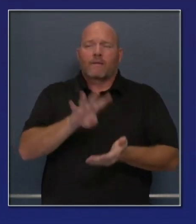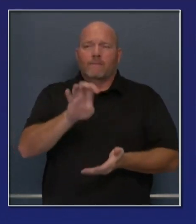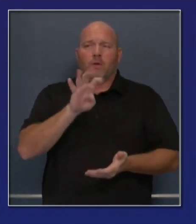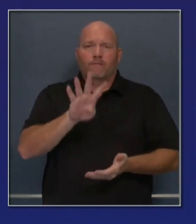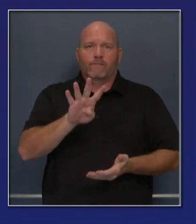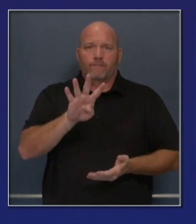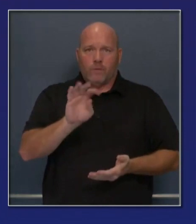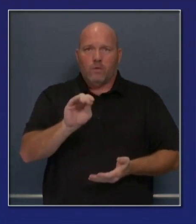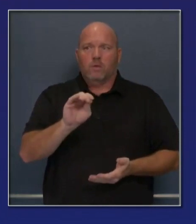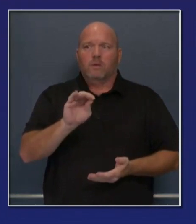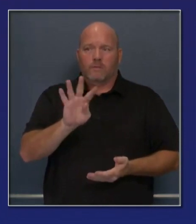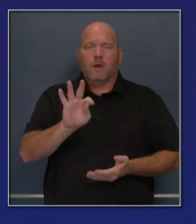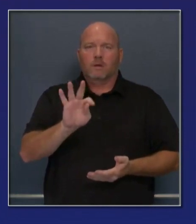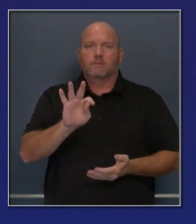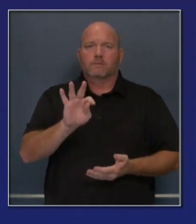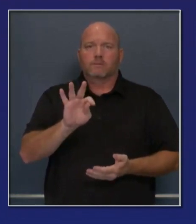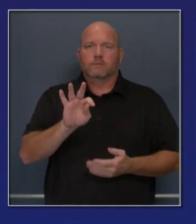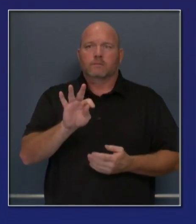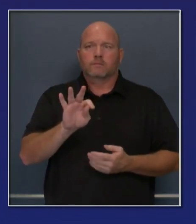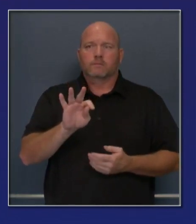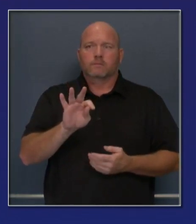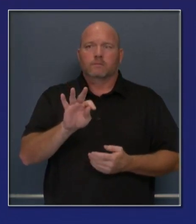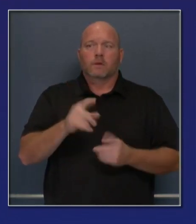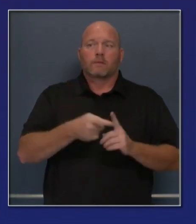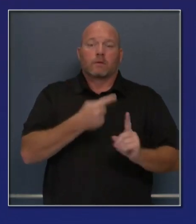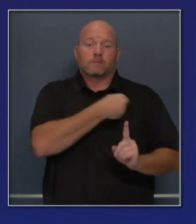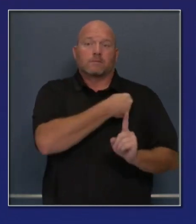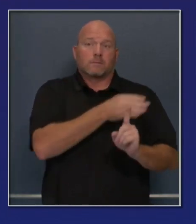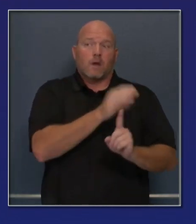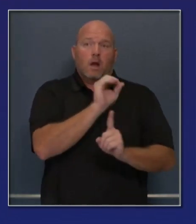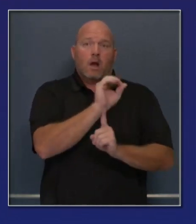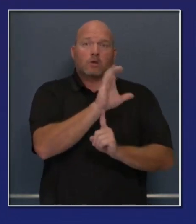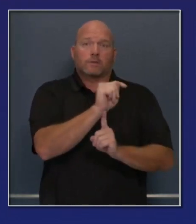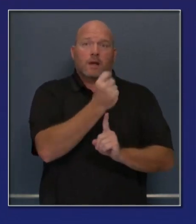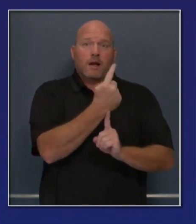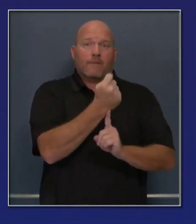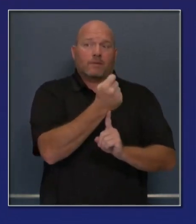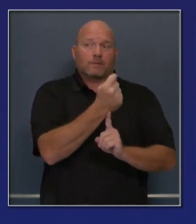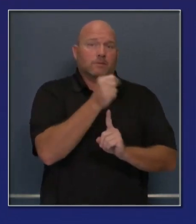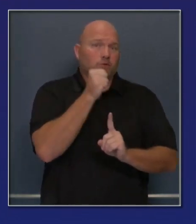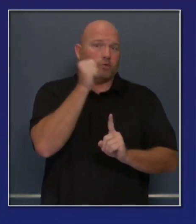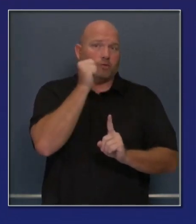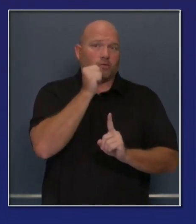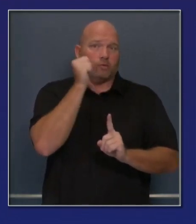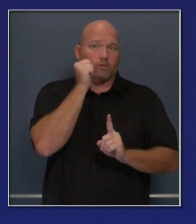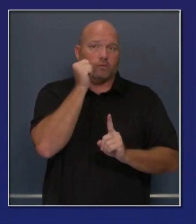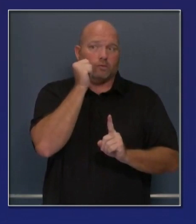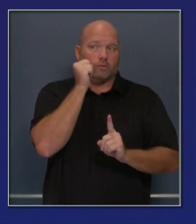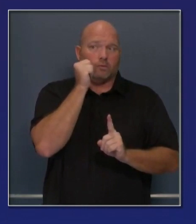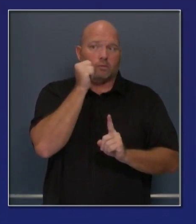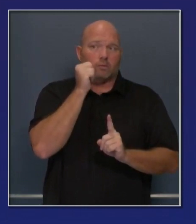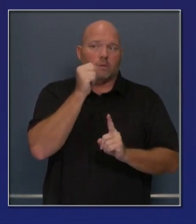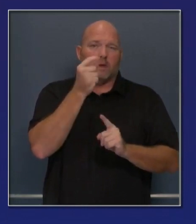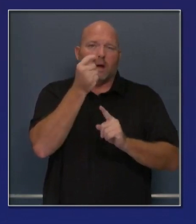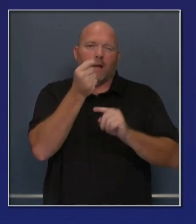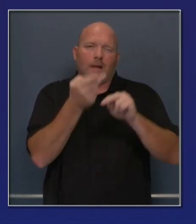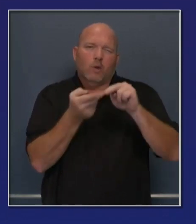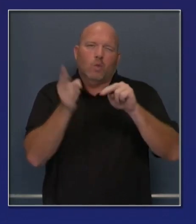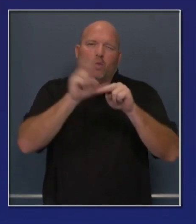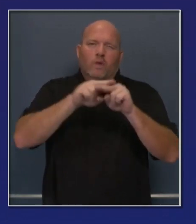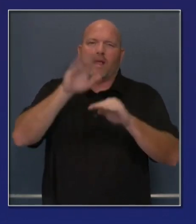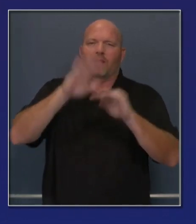3,449 cases. This is from October 11th, yesterday. tracks slightly higher than our 7-day average